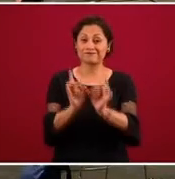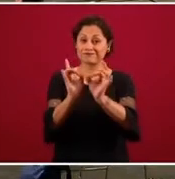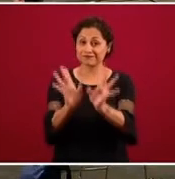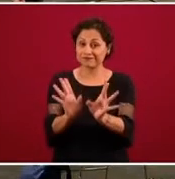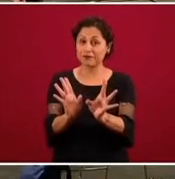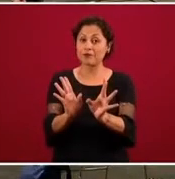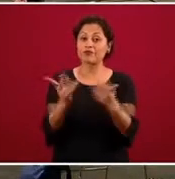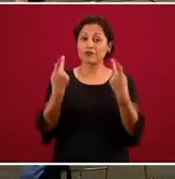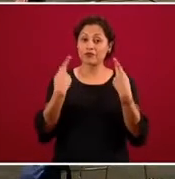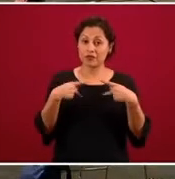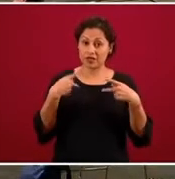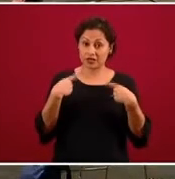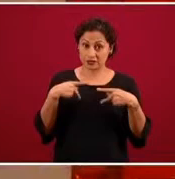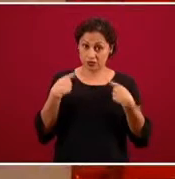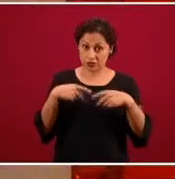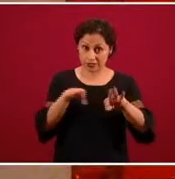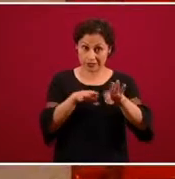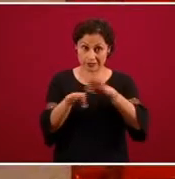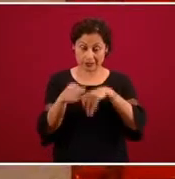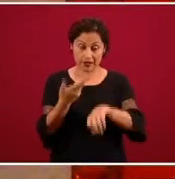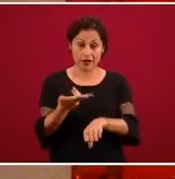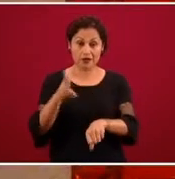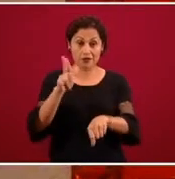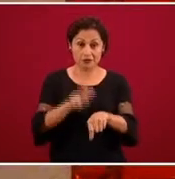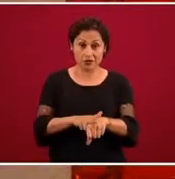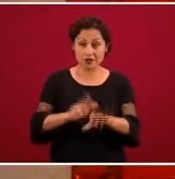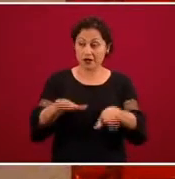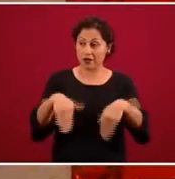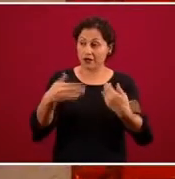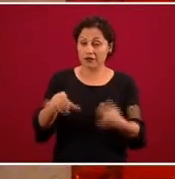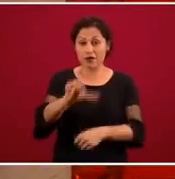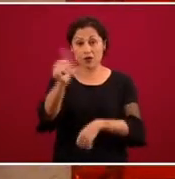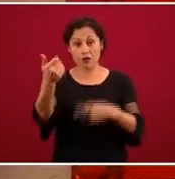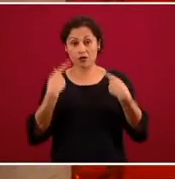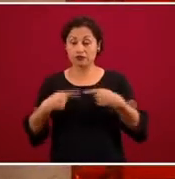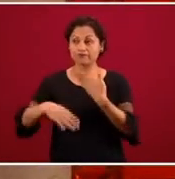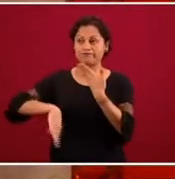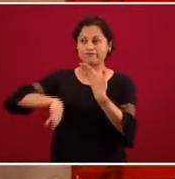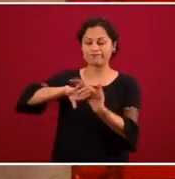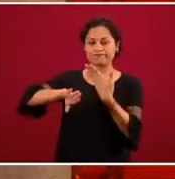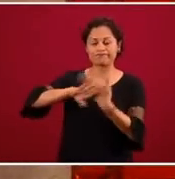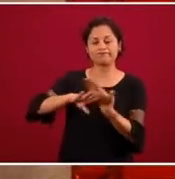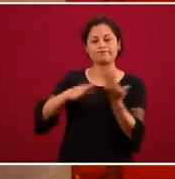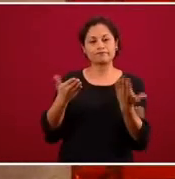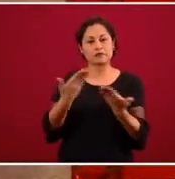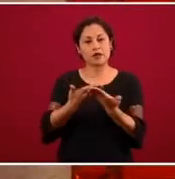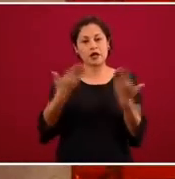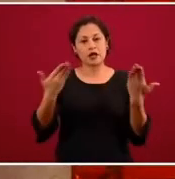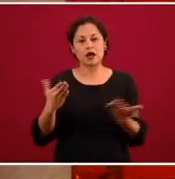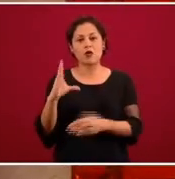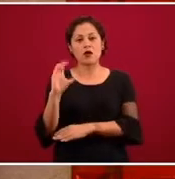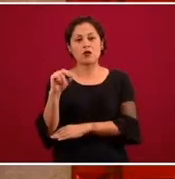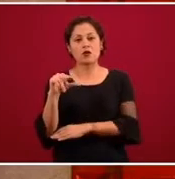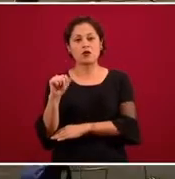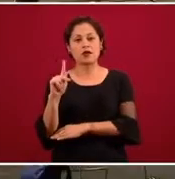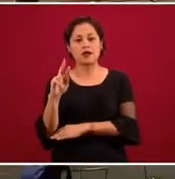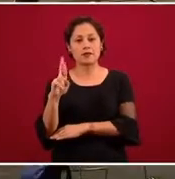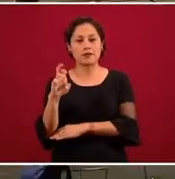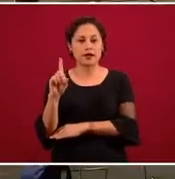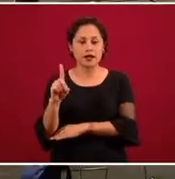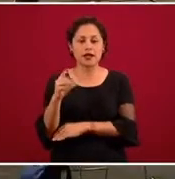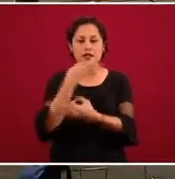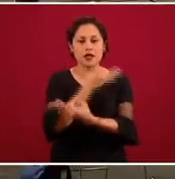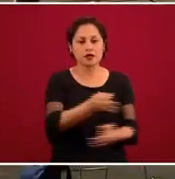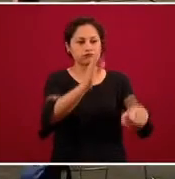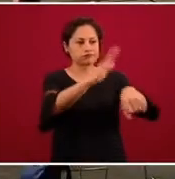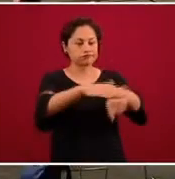aggressive action against our personnel. Now, people have been stigmatizing